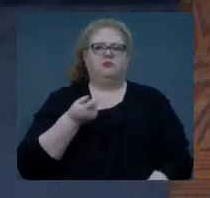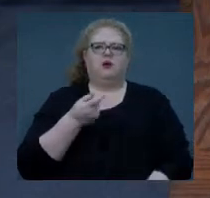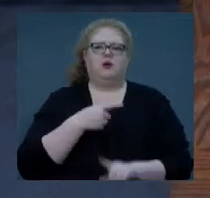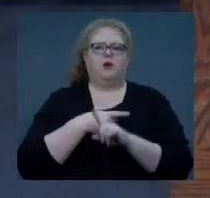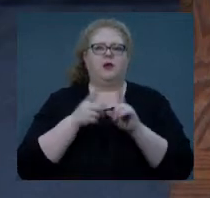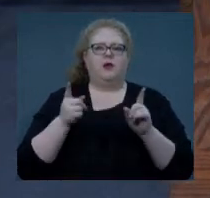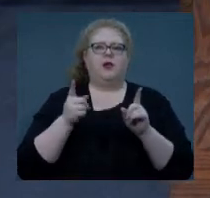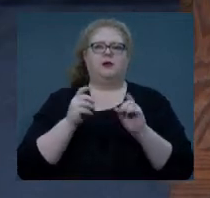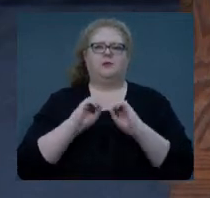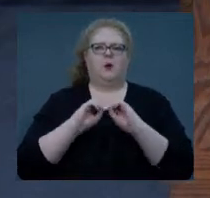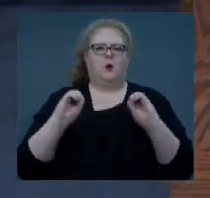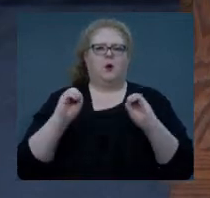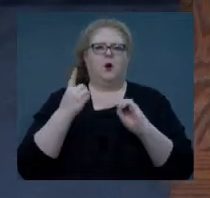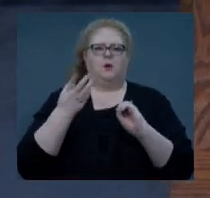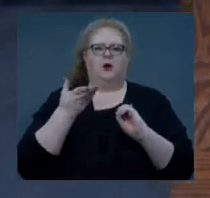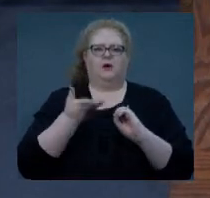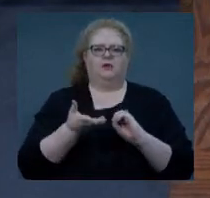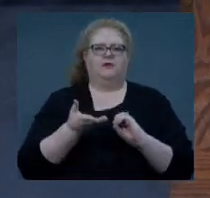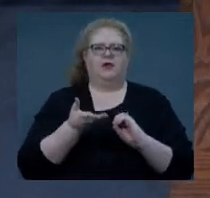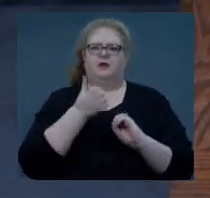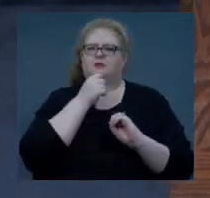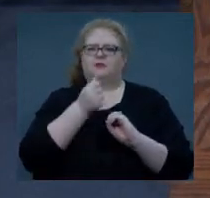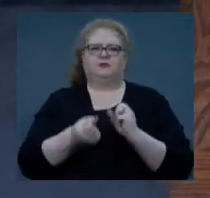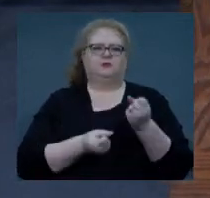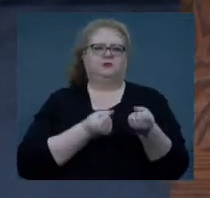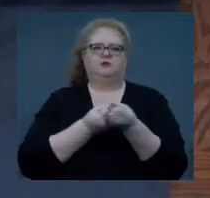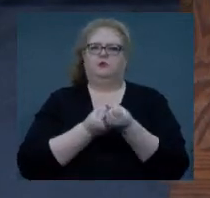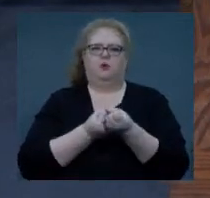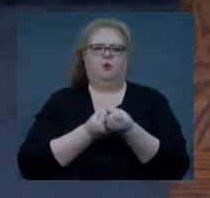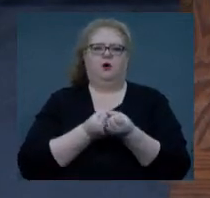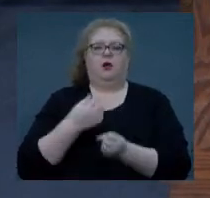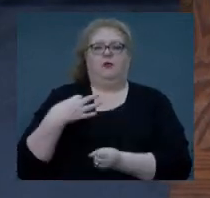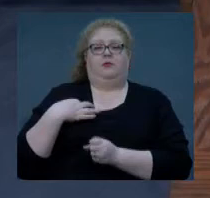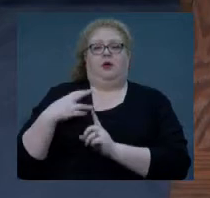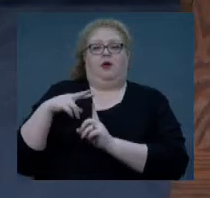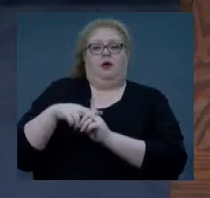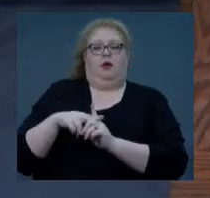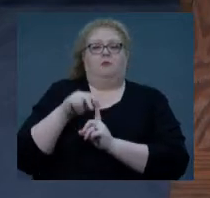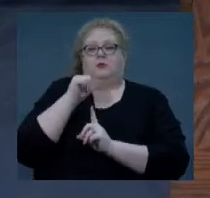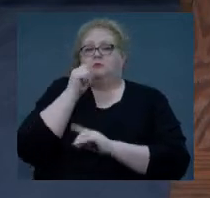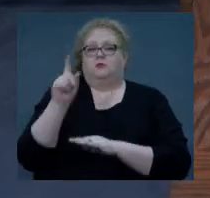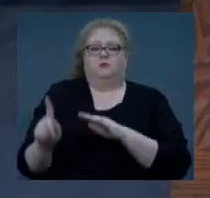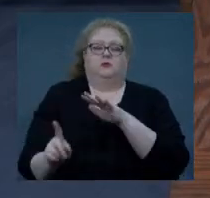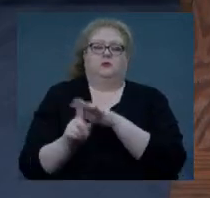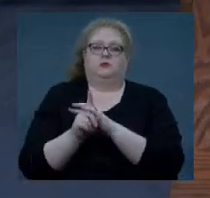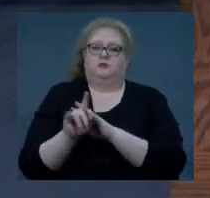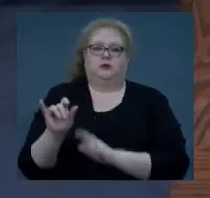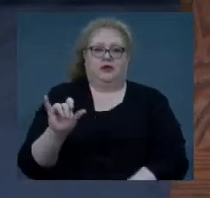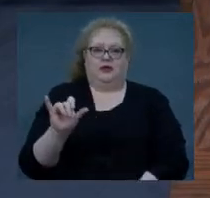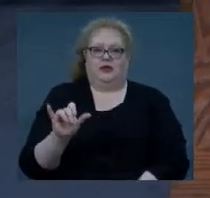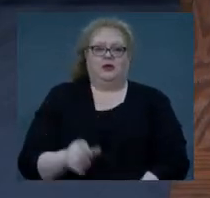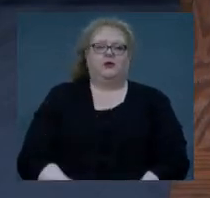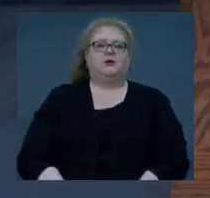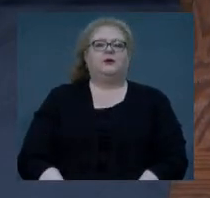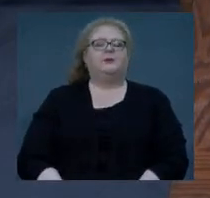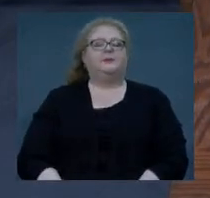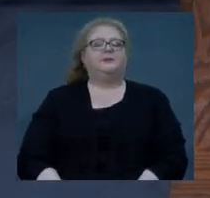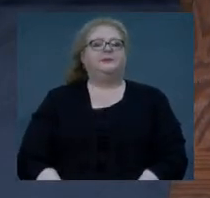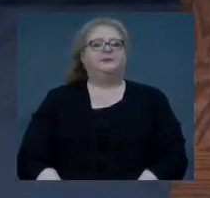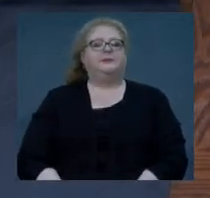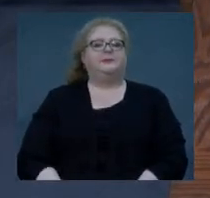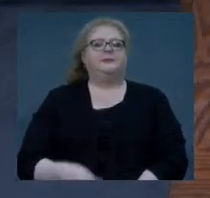that supported it. The applicant was not there either. And I